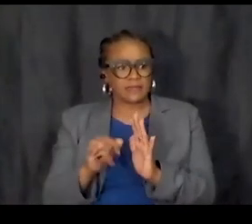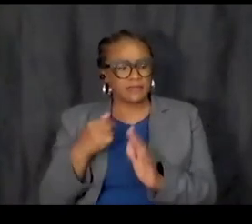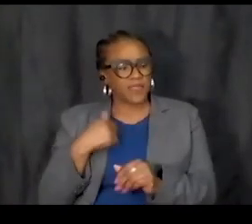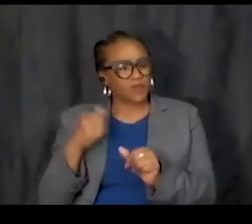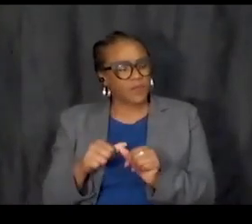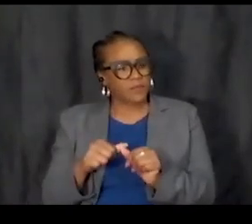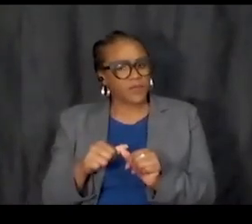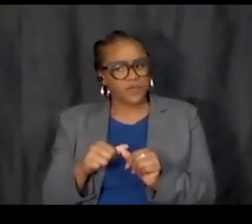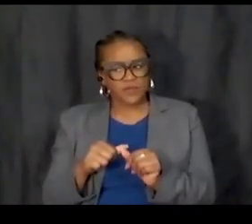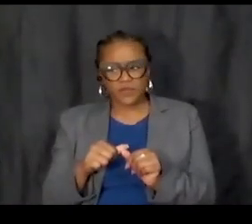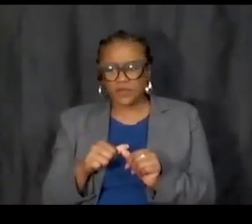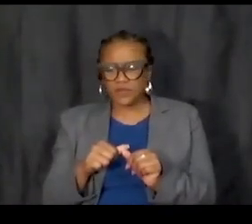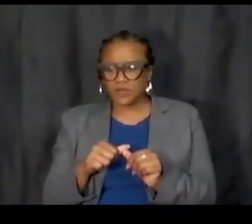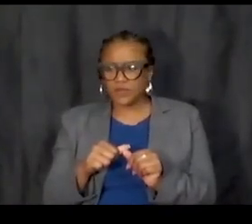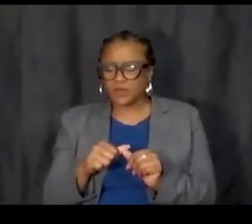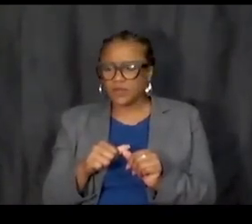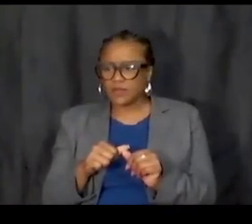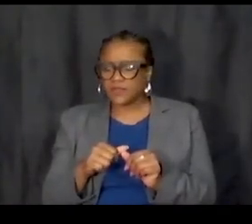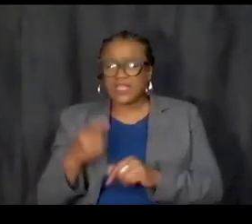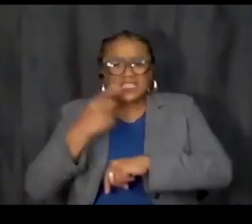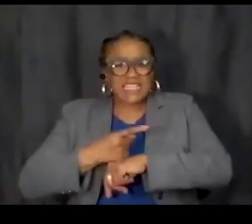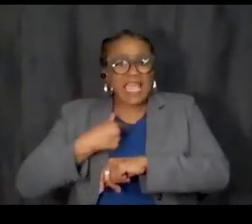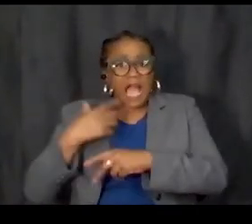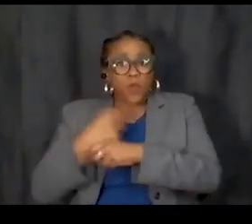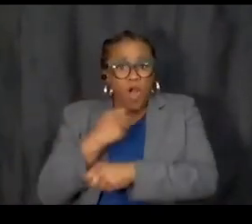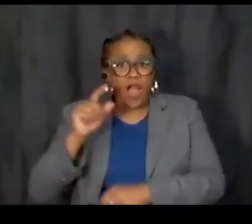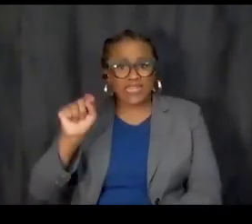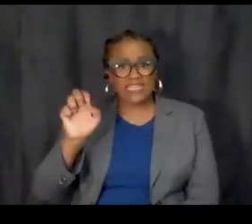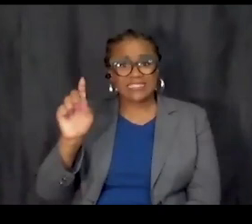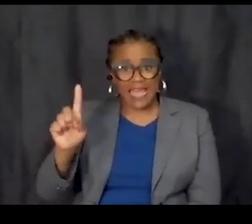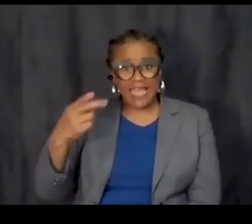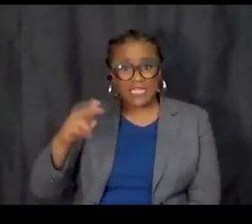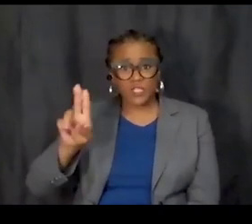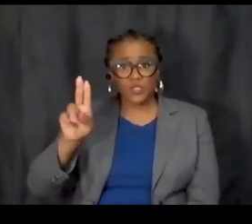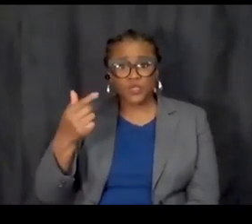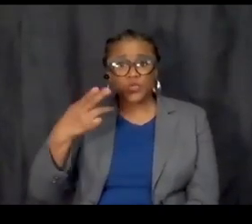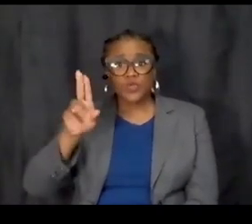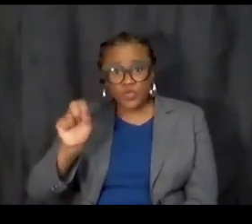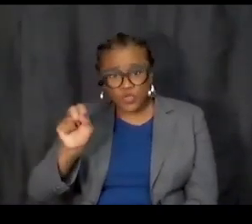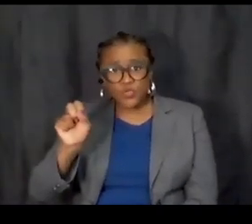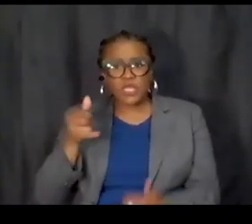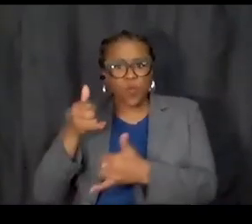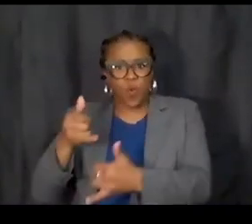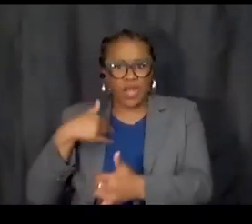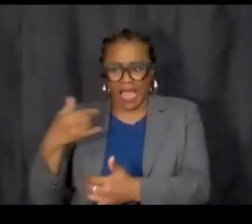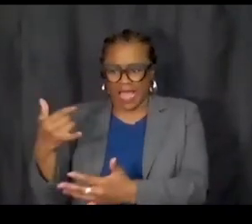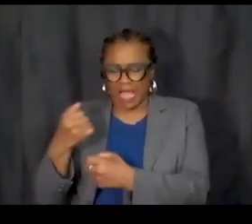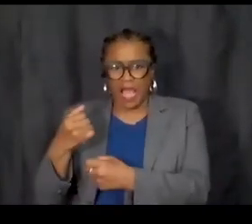when the day I won the Ted Hughes Award, I got this phone call from a BBC journalist.